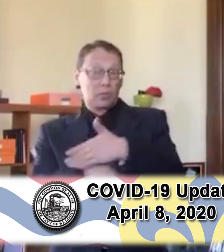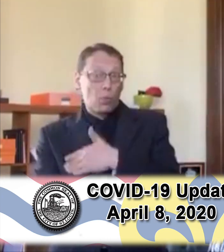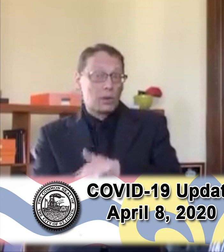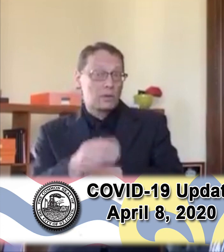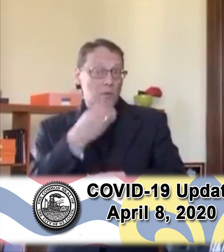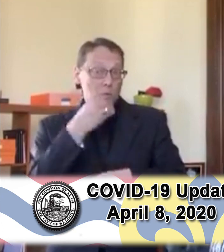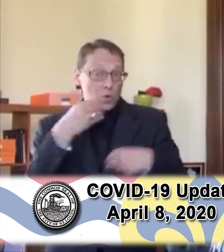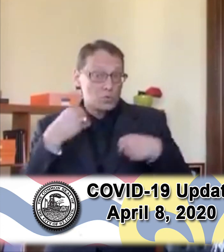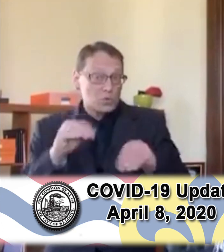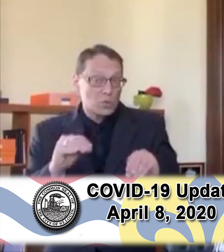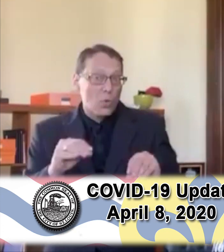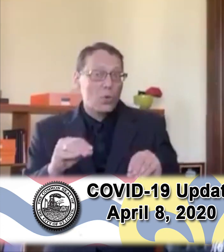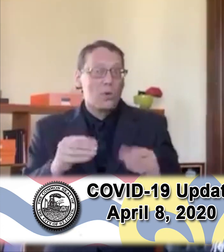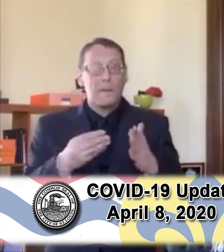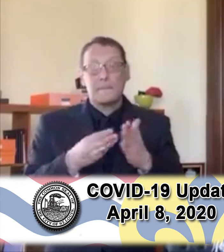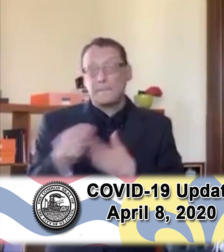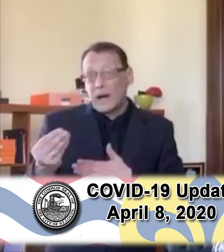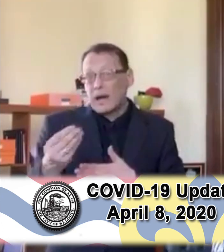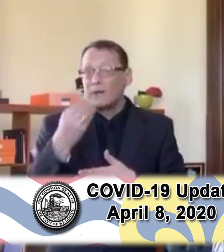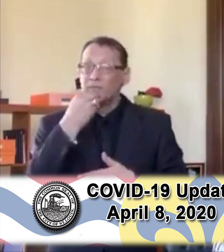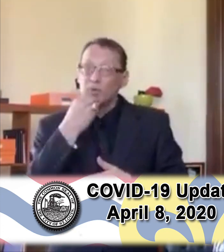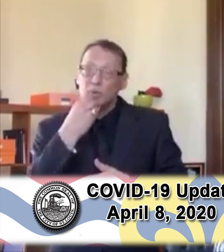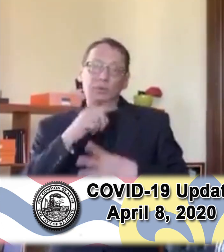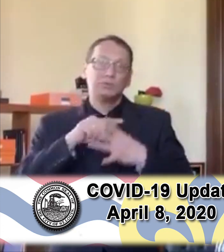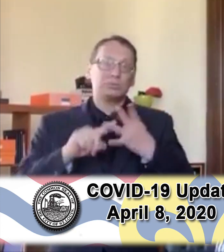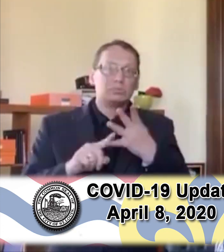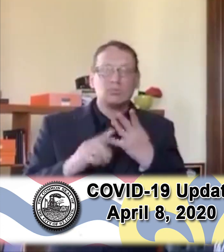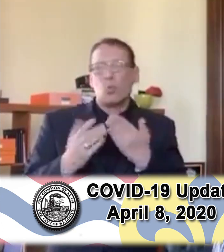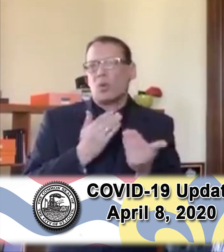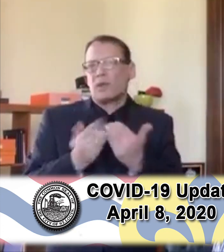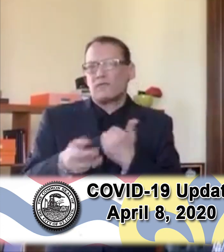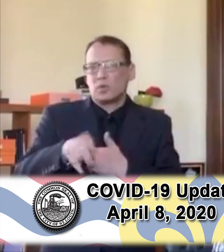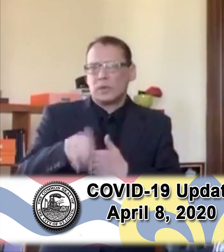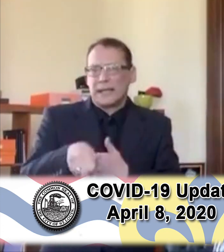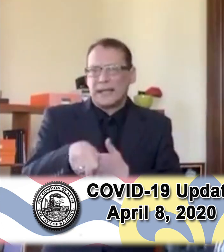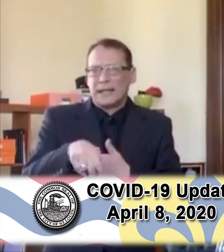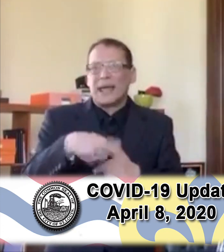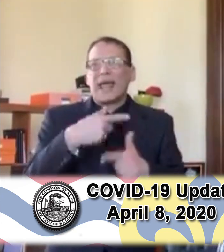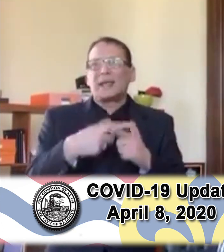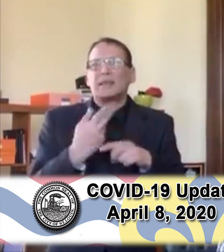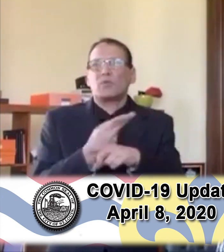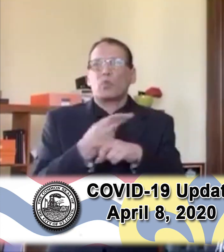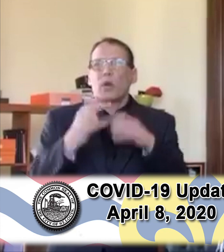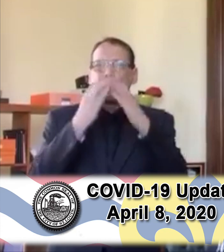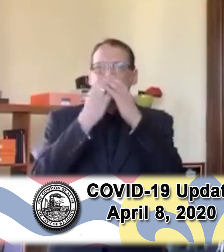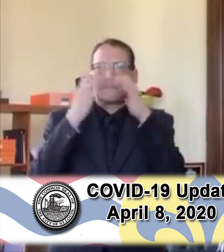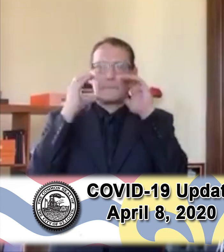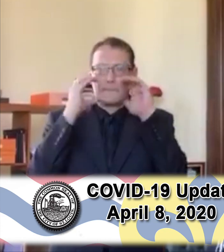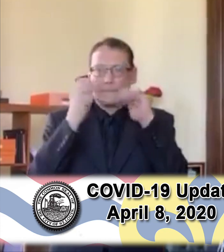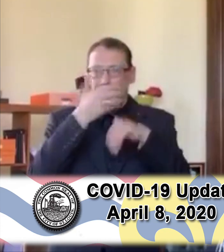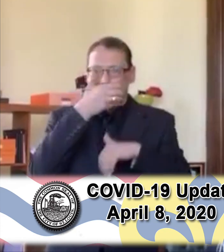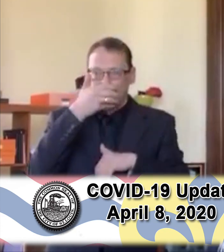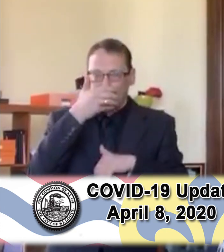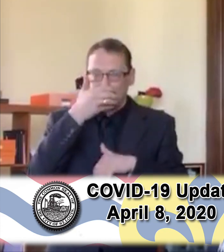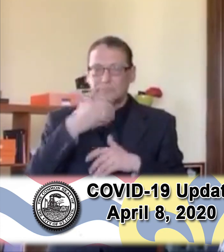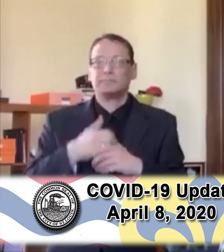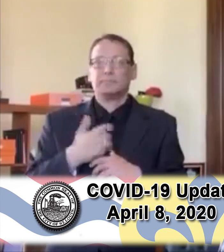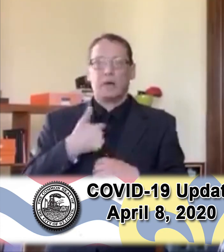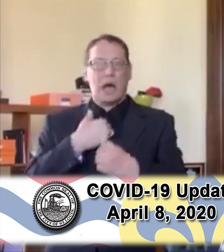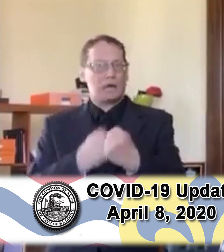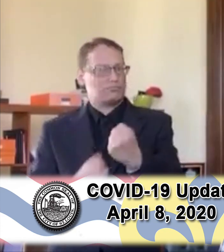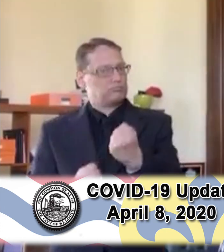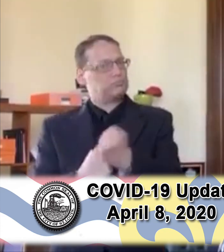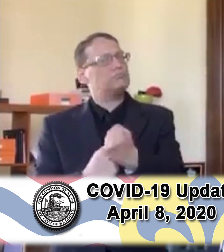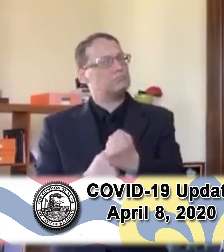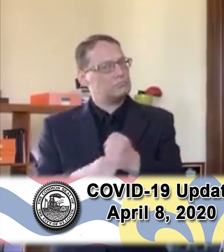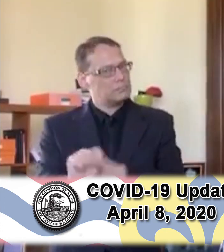store in order to buy food or your necessities that you wear a mask. And I endorse that. I